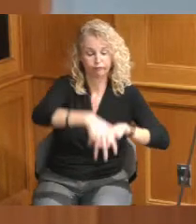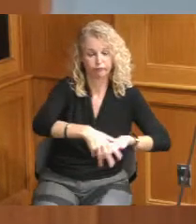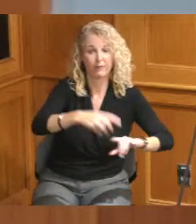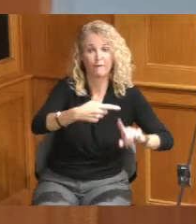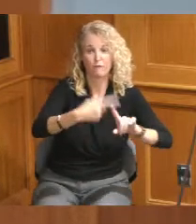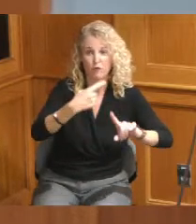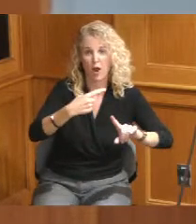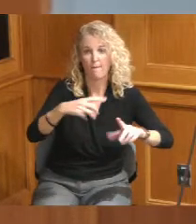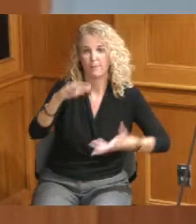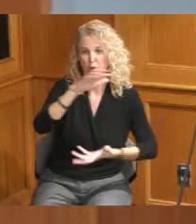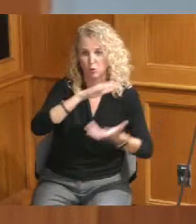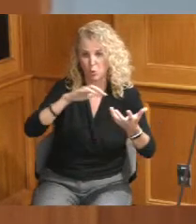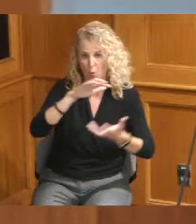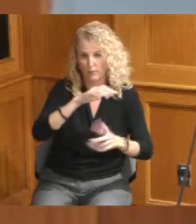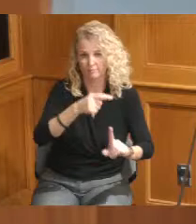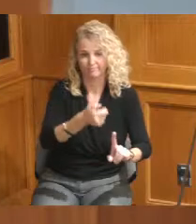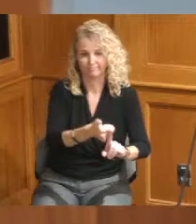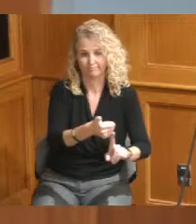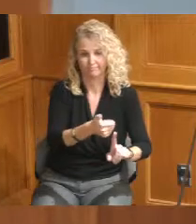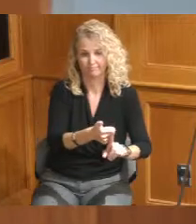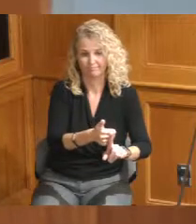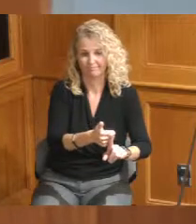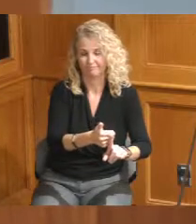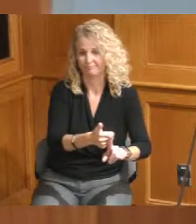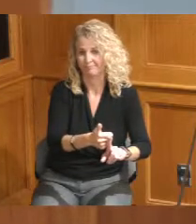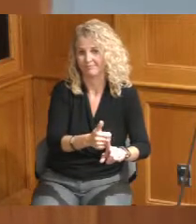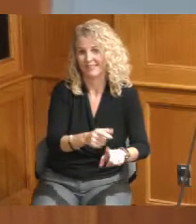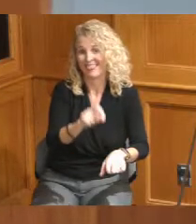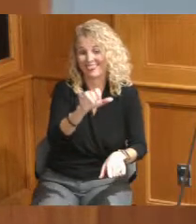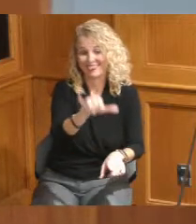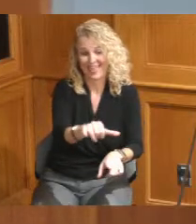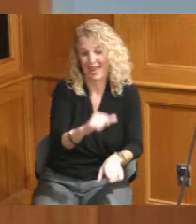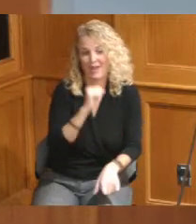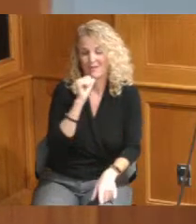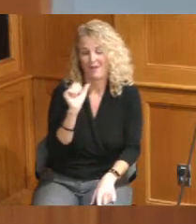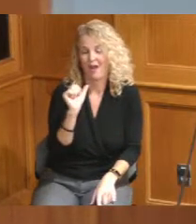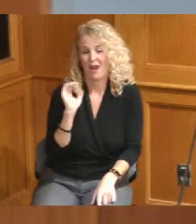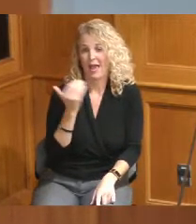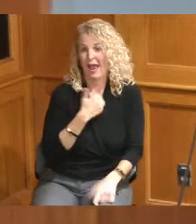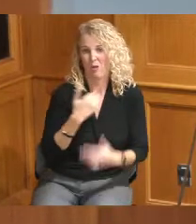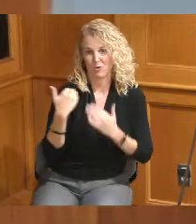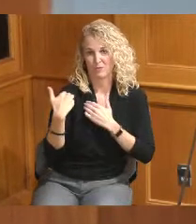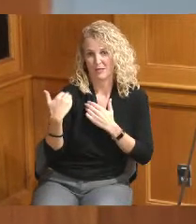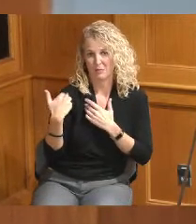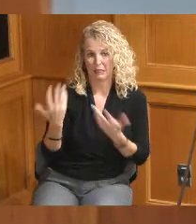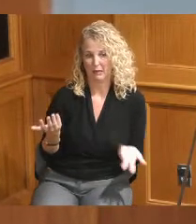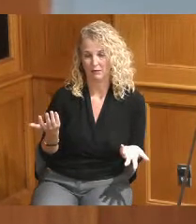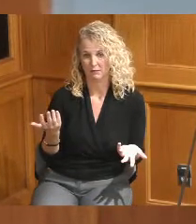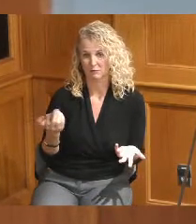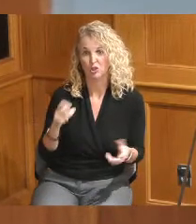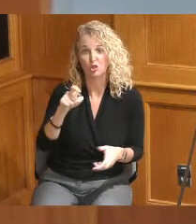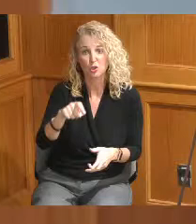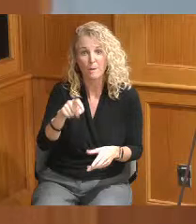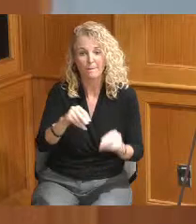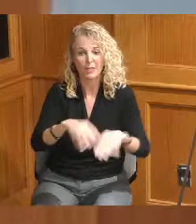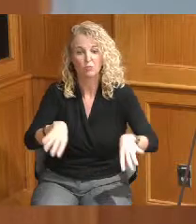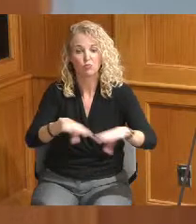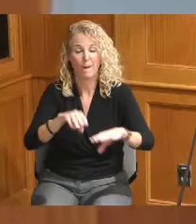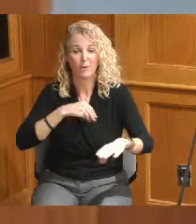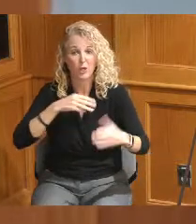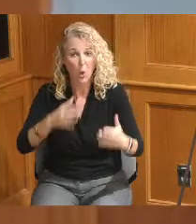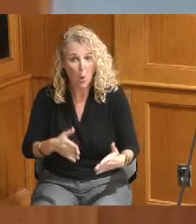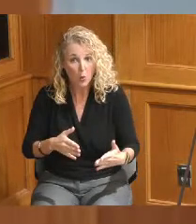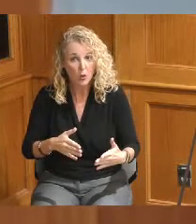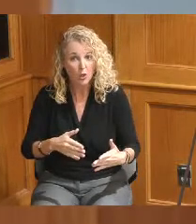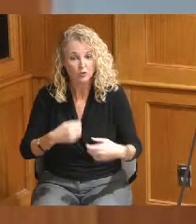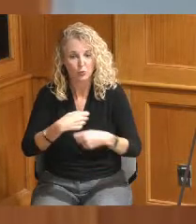And stormwater should not be the sewer ratepayers' responsibility. It should be the responsibility of property owners who